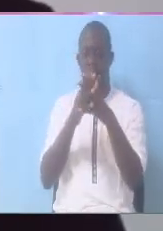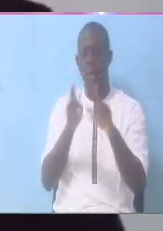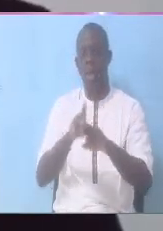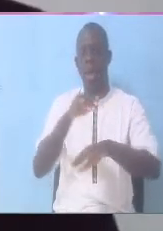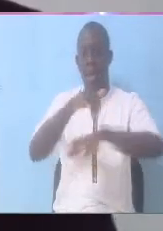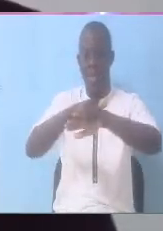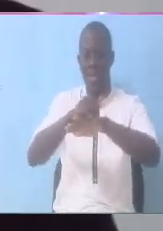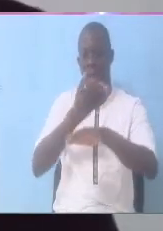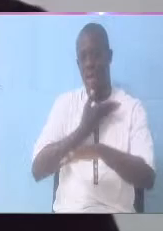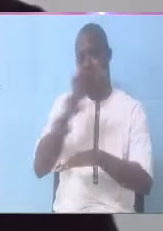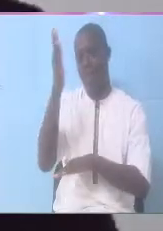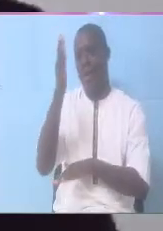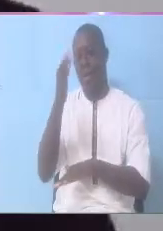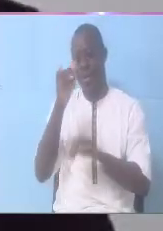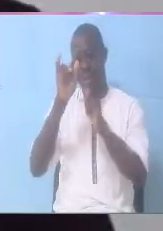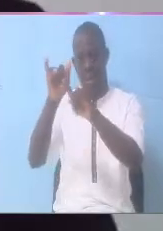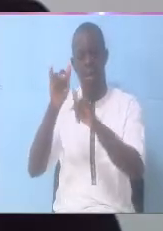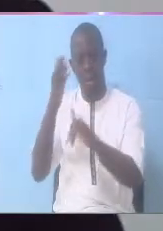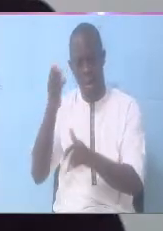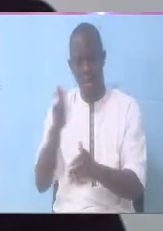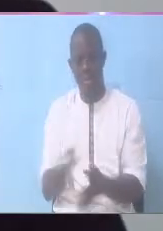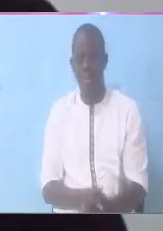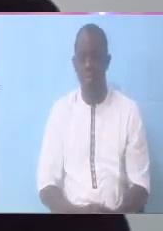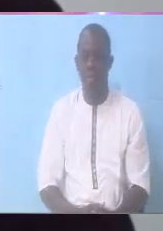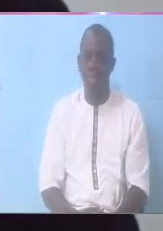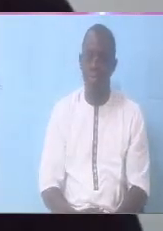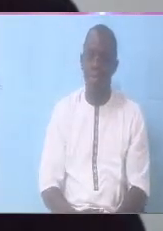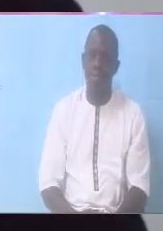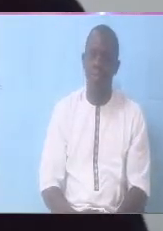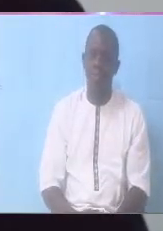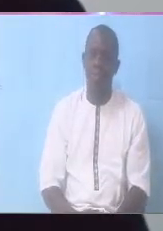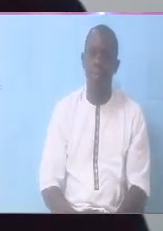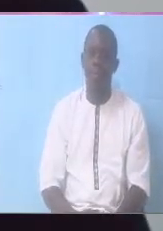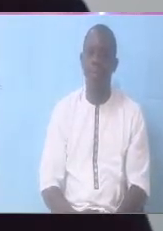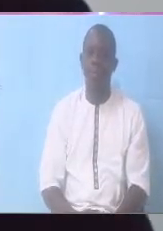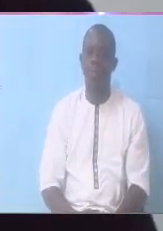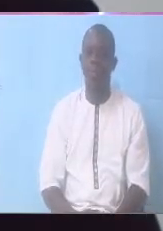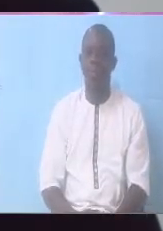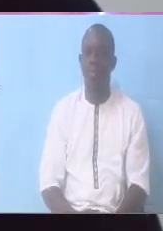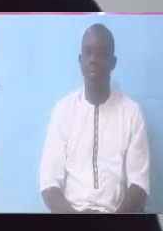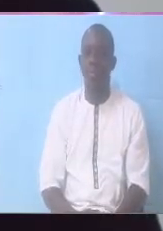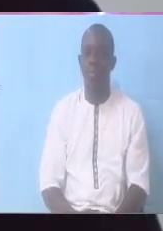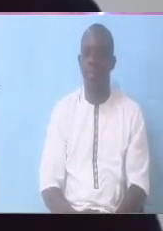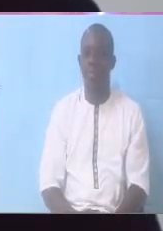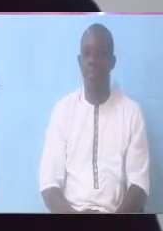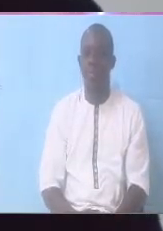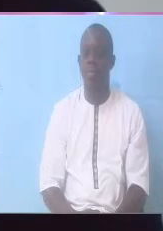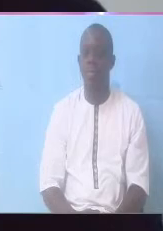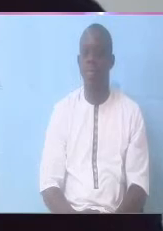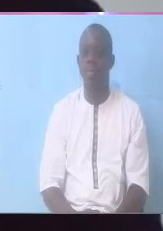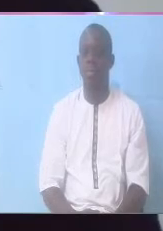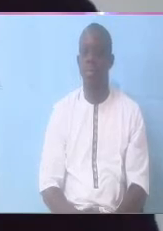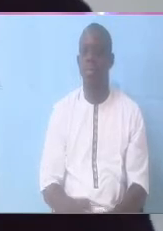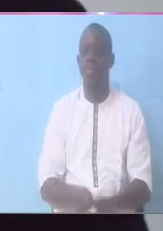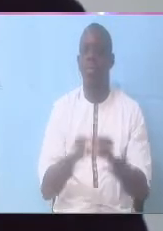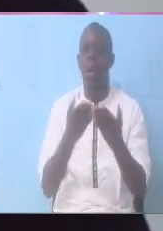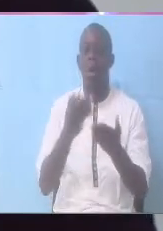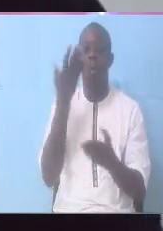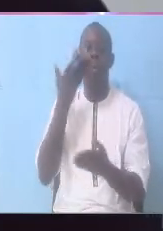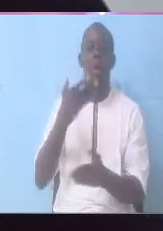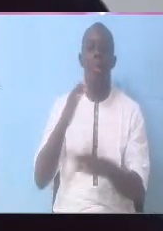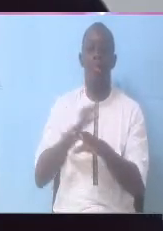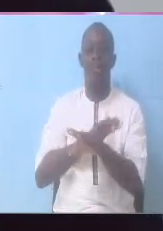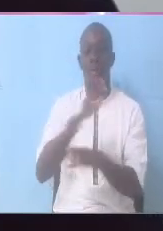abe Angleterre okay. So when Tumbul was going down, he said to me, Saihou nge